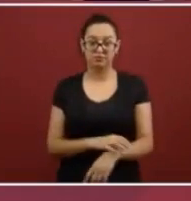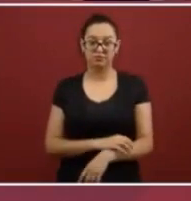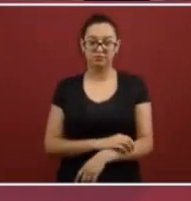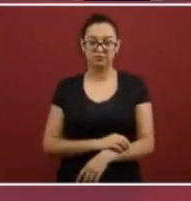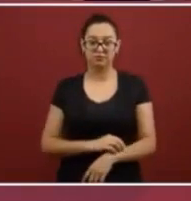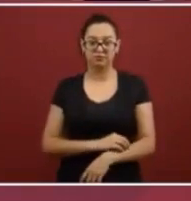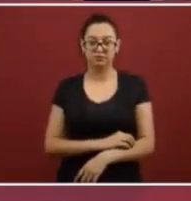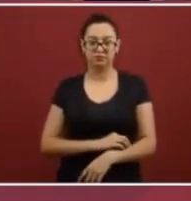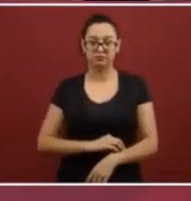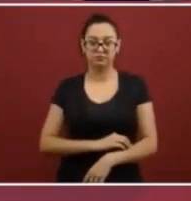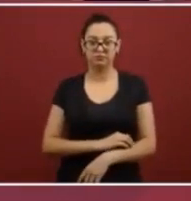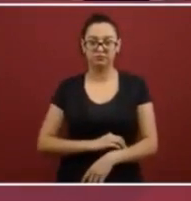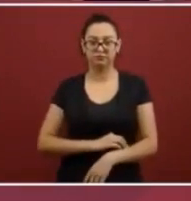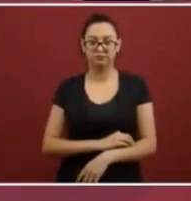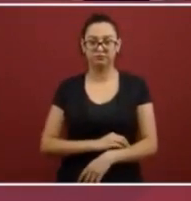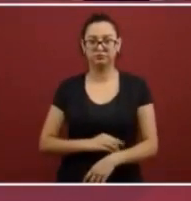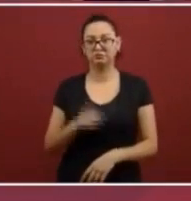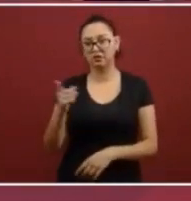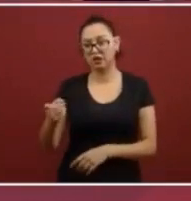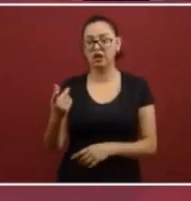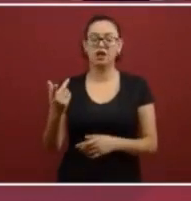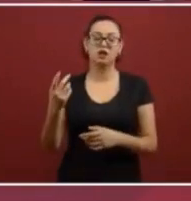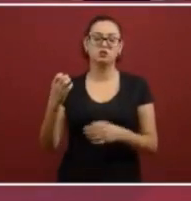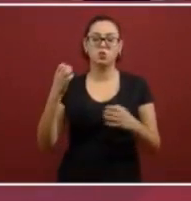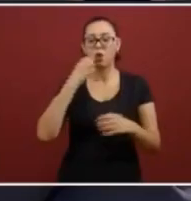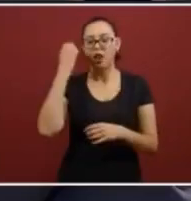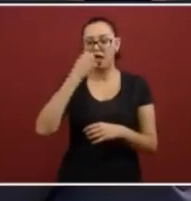abandonaron las normales públicas. they also